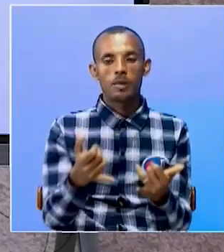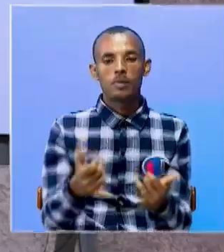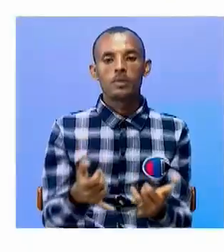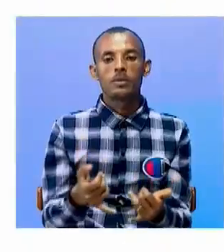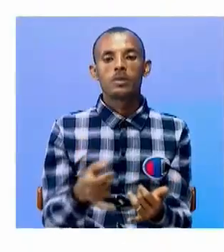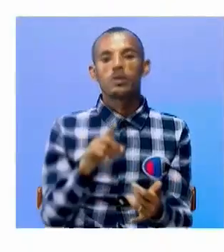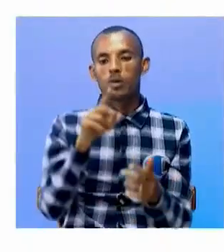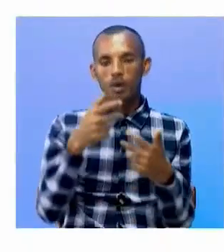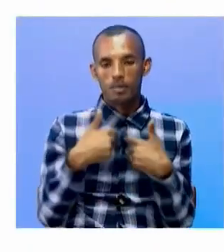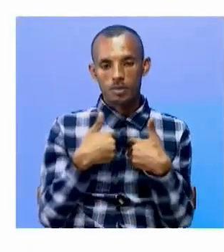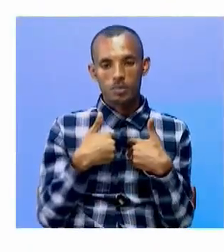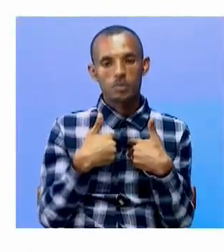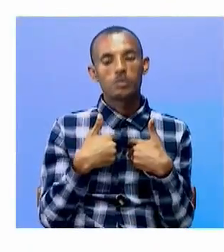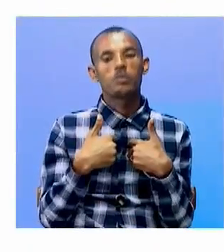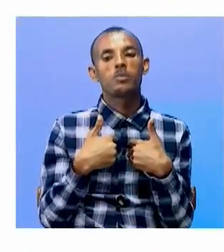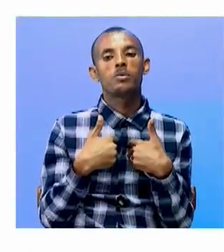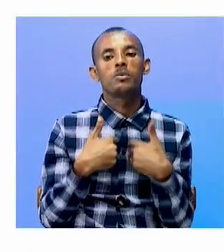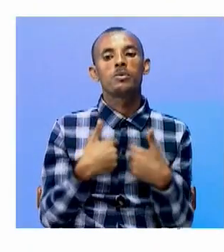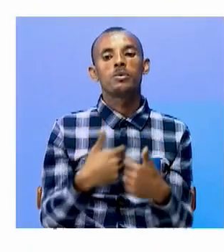you have two sides.